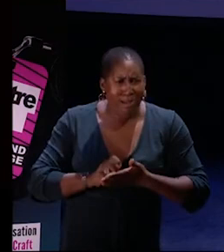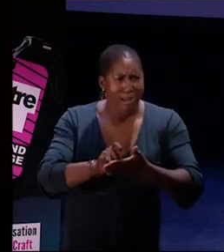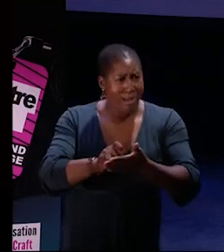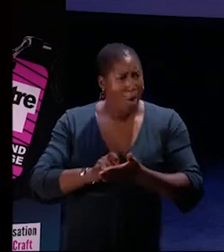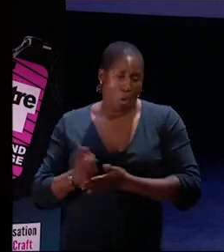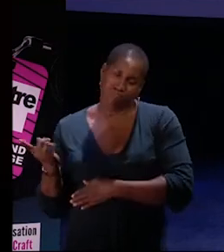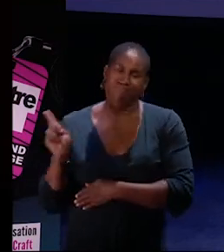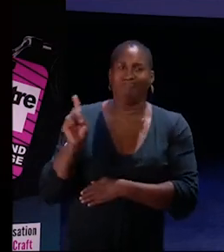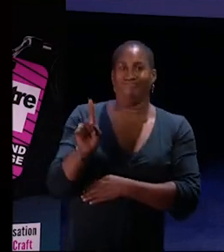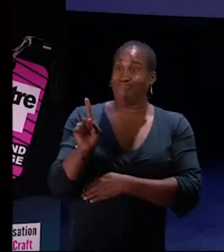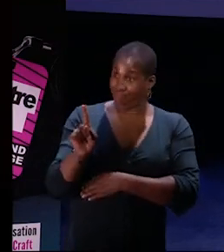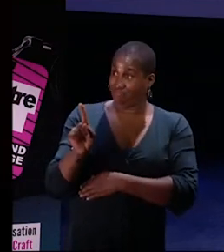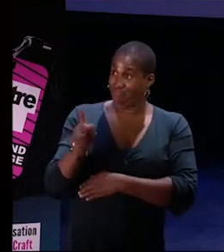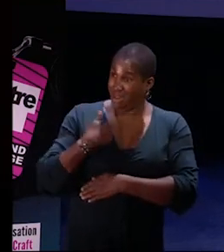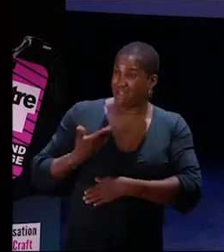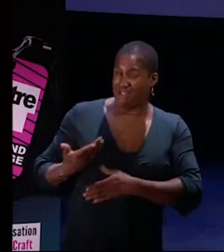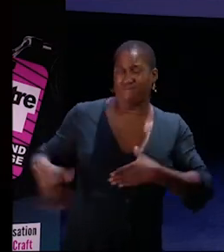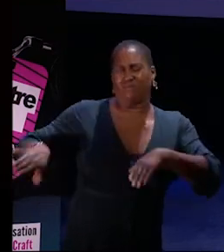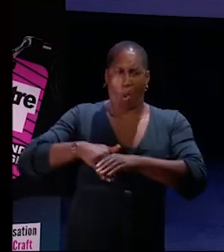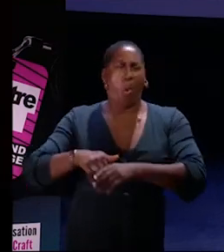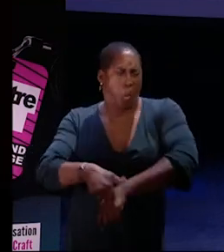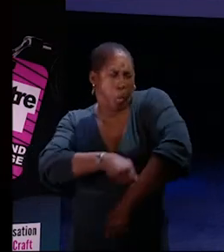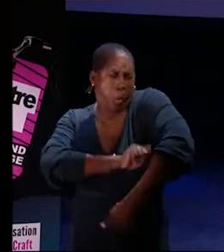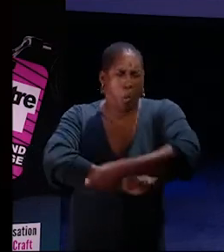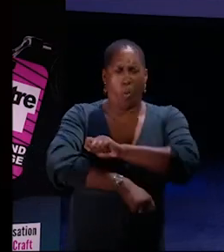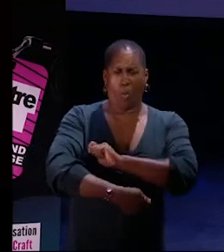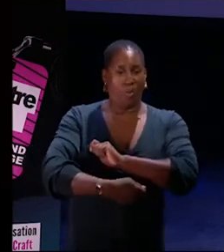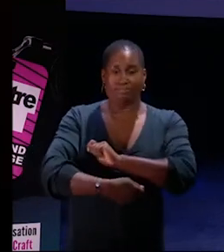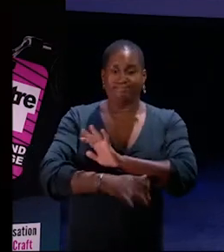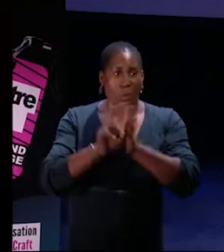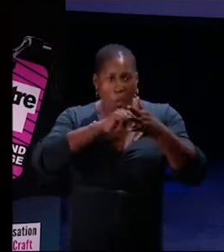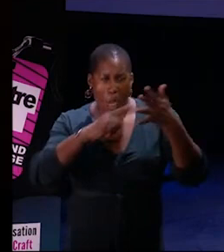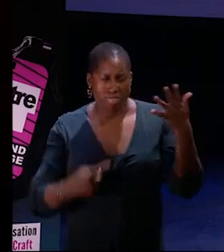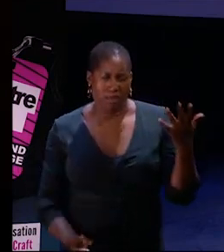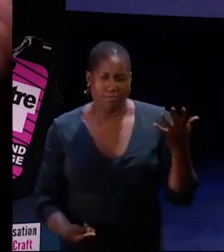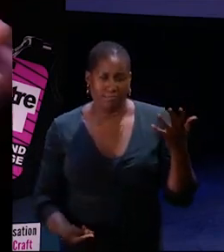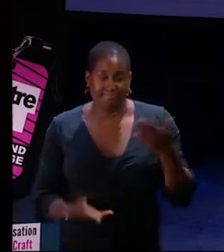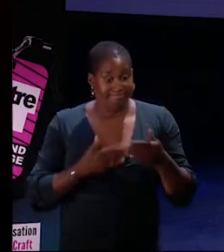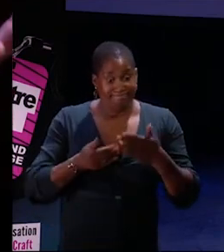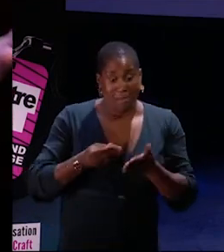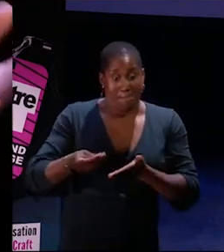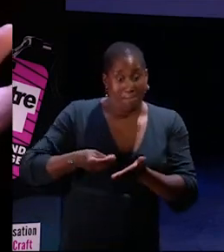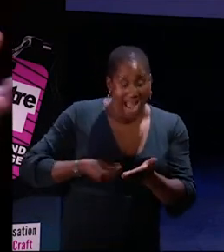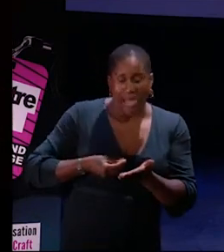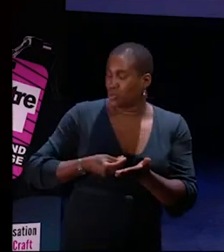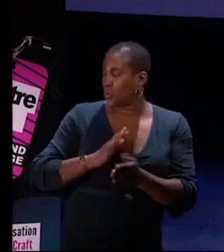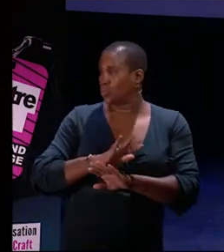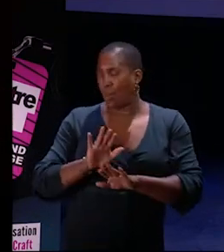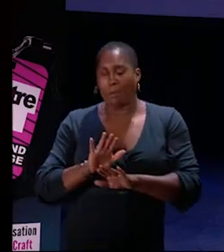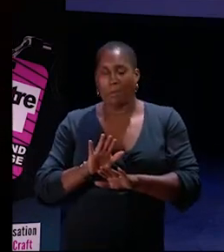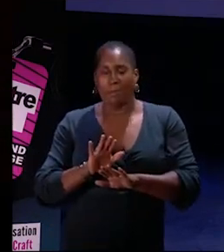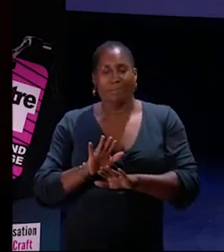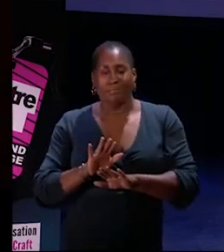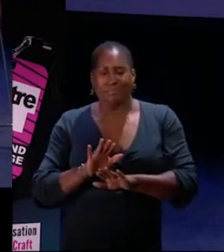turn up and just try and get yourself in, because all of that, whether you're being paid or not,